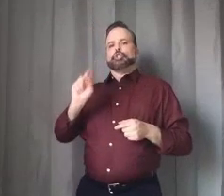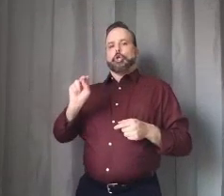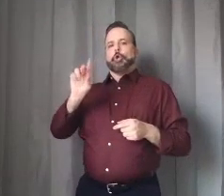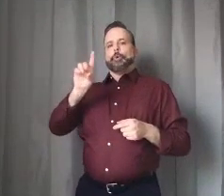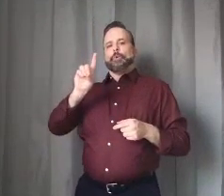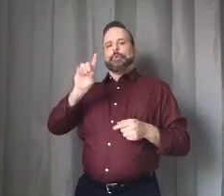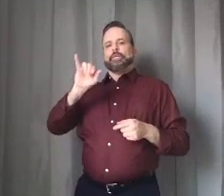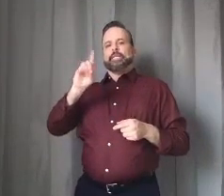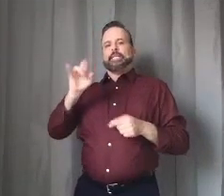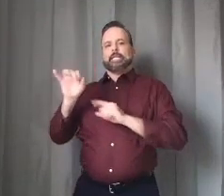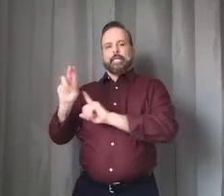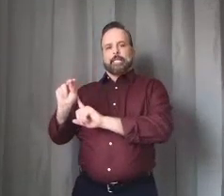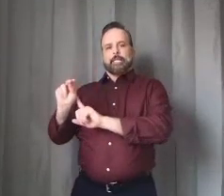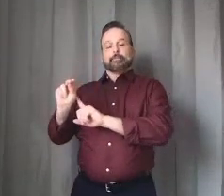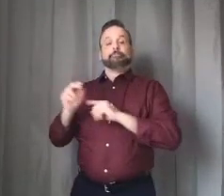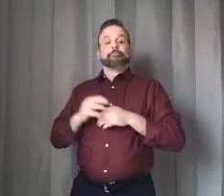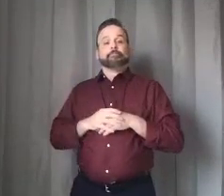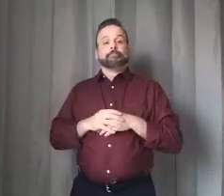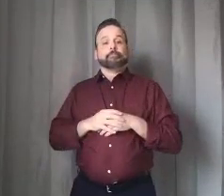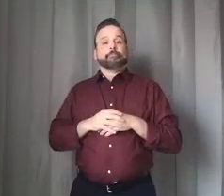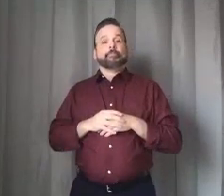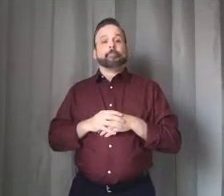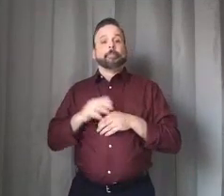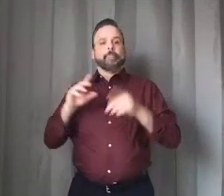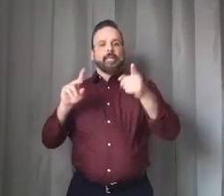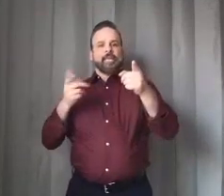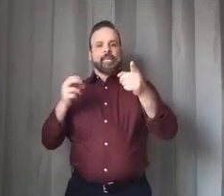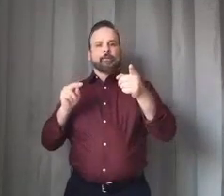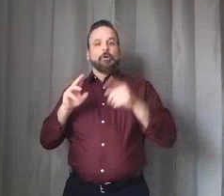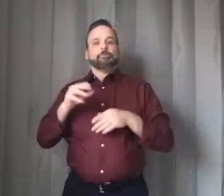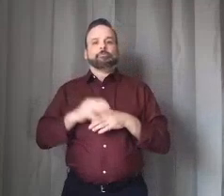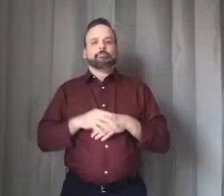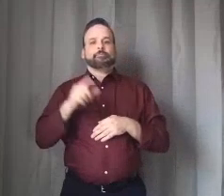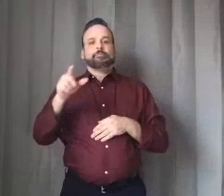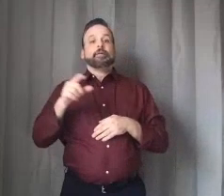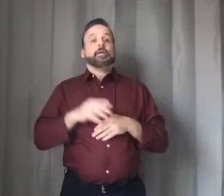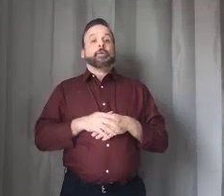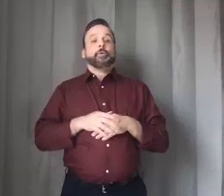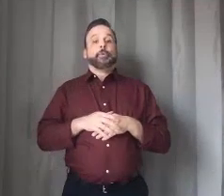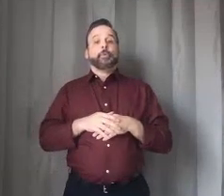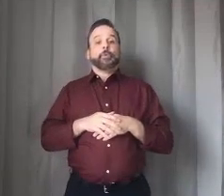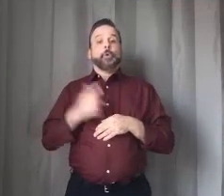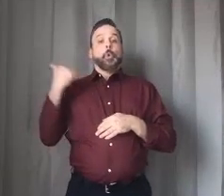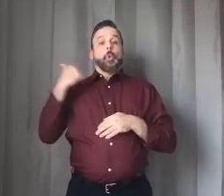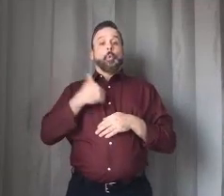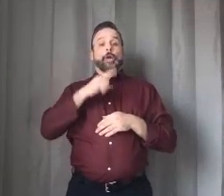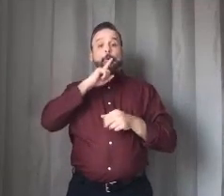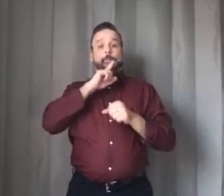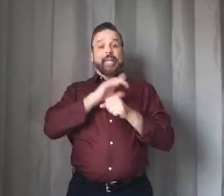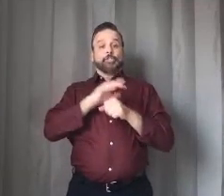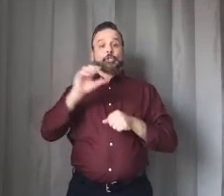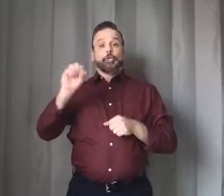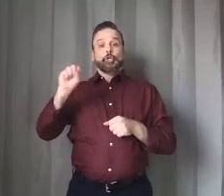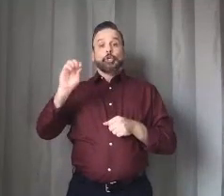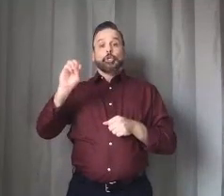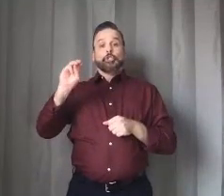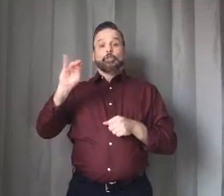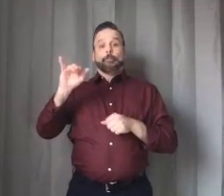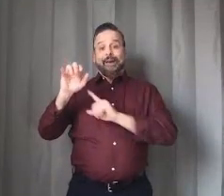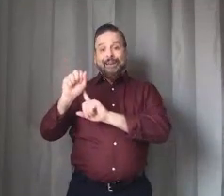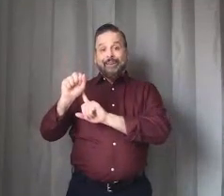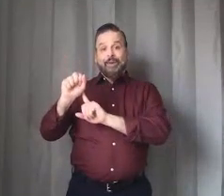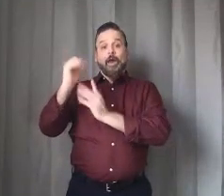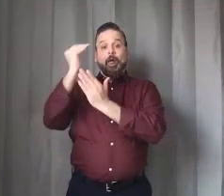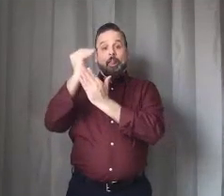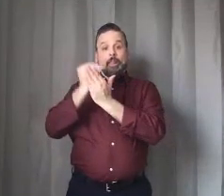Joan Didion. Okay. Yeah, Joan Didion. Yeah. So we'll get some Whitehead. Yeah, we'll get make sure, Somaiya, that we can get a list, and